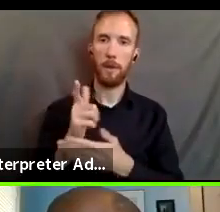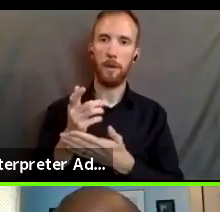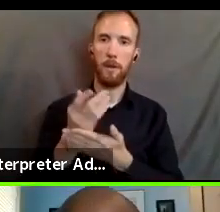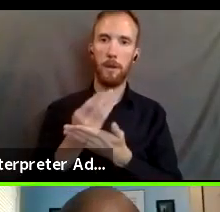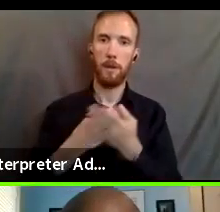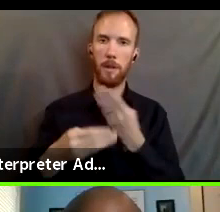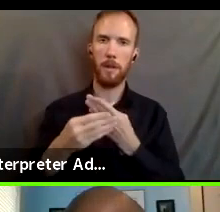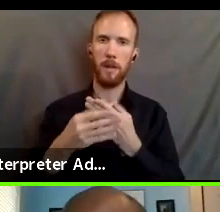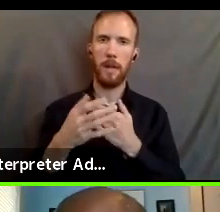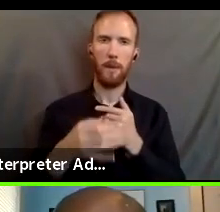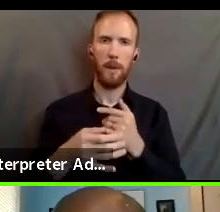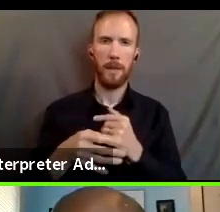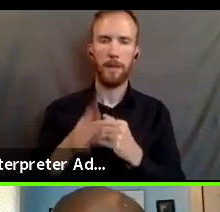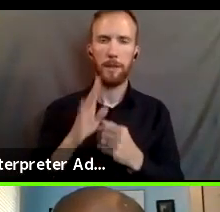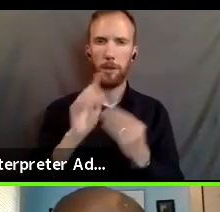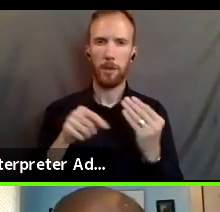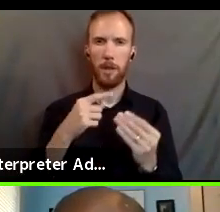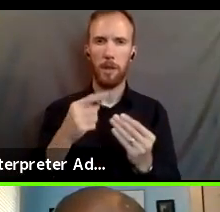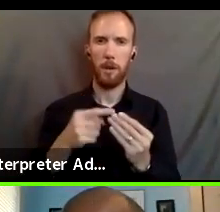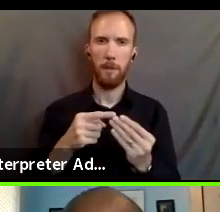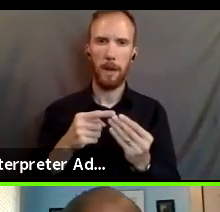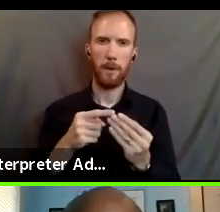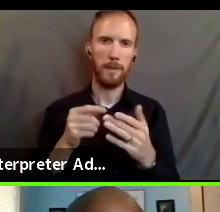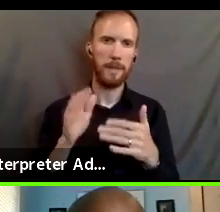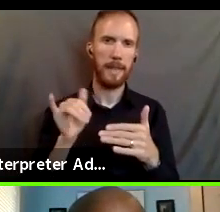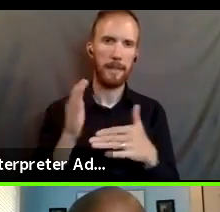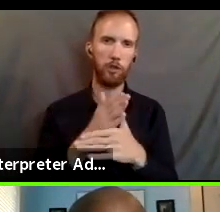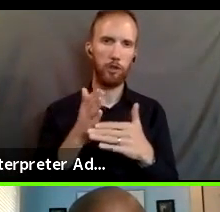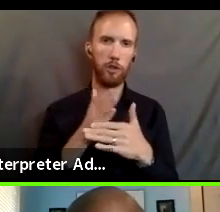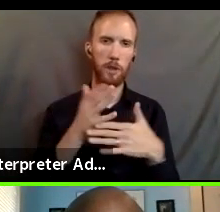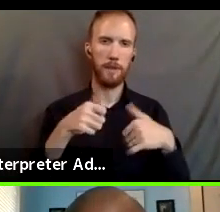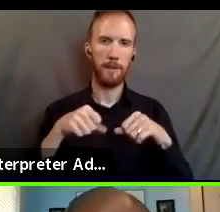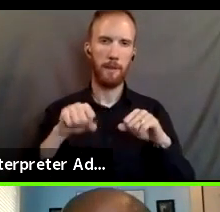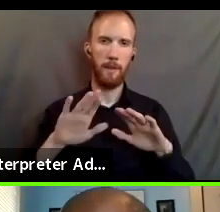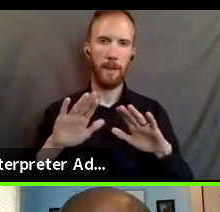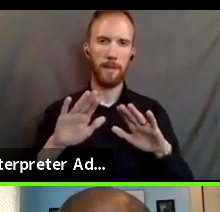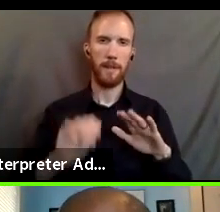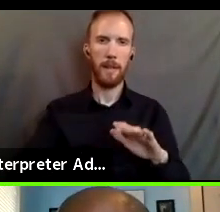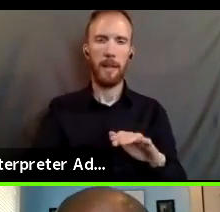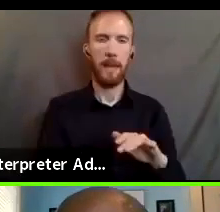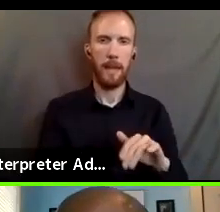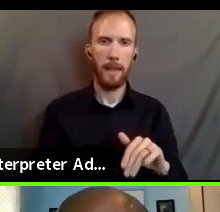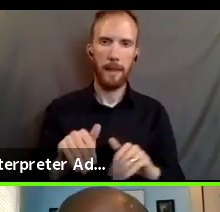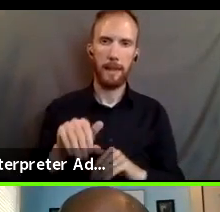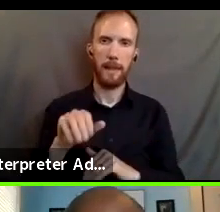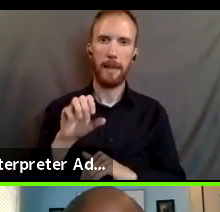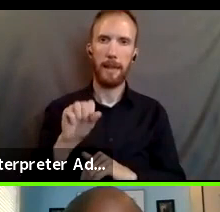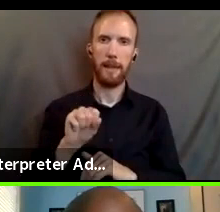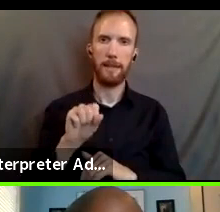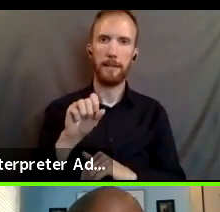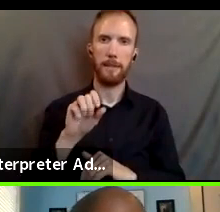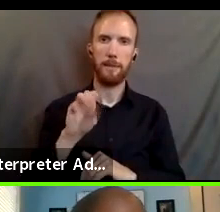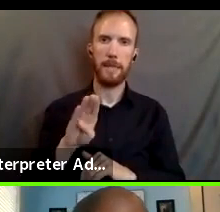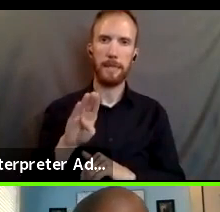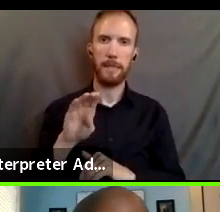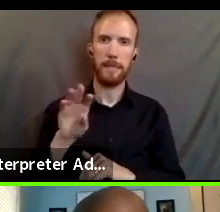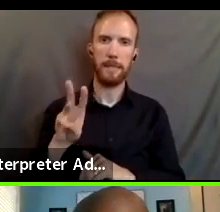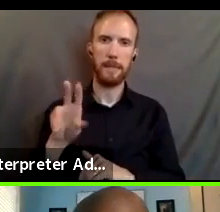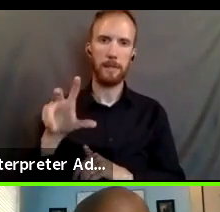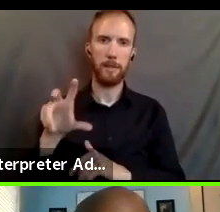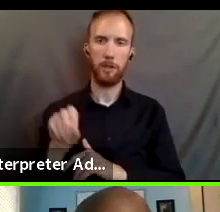todd really talked about in reference to sacrifice and the fact that yes sb 630 has to be revisited